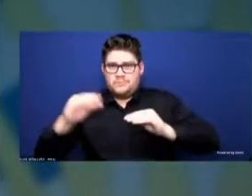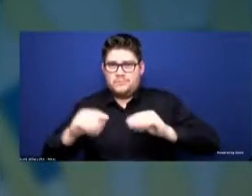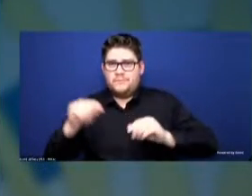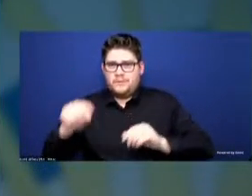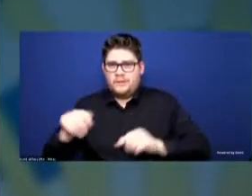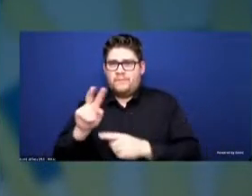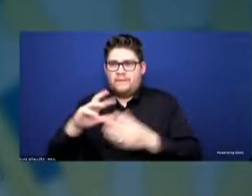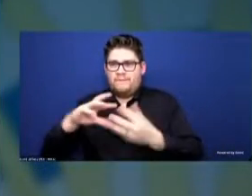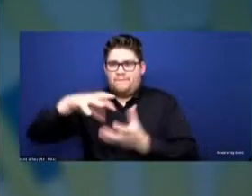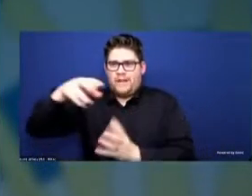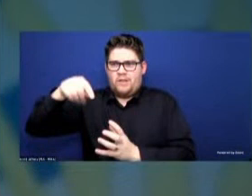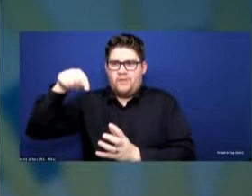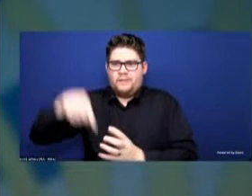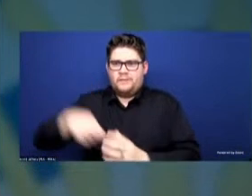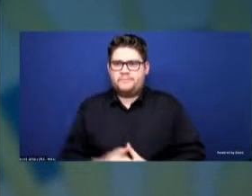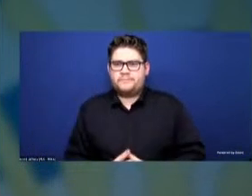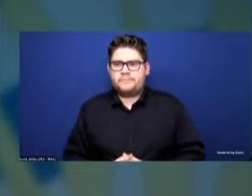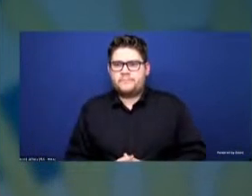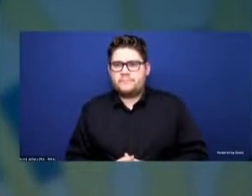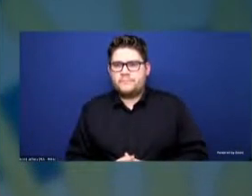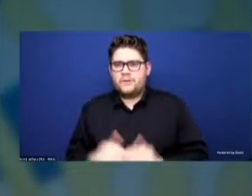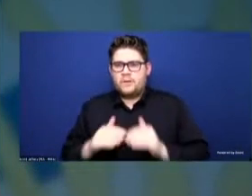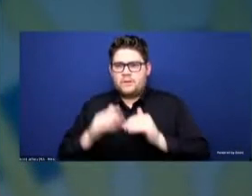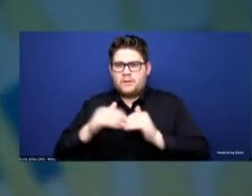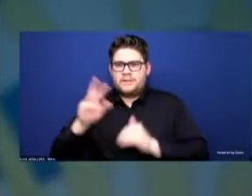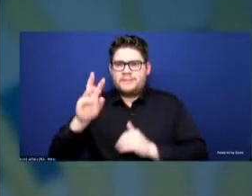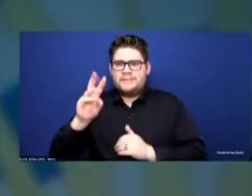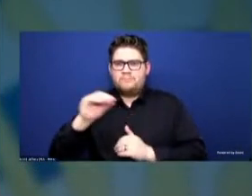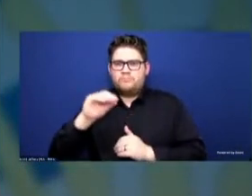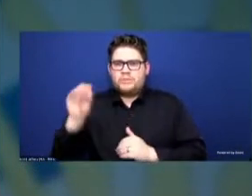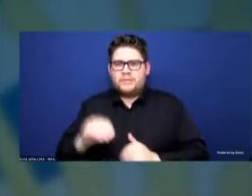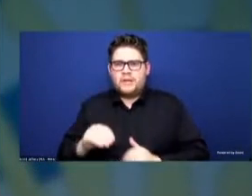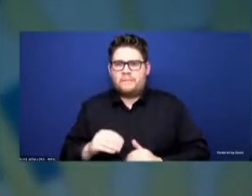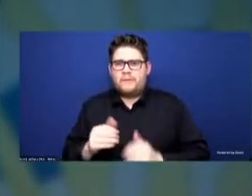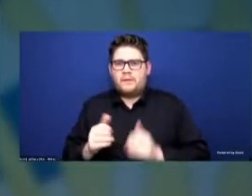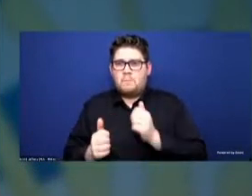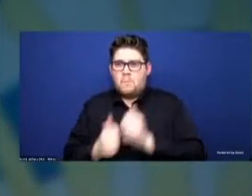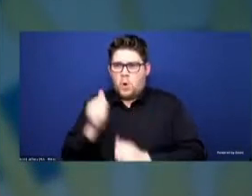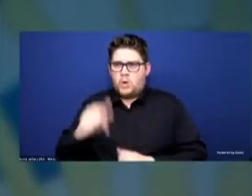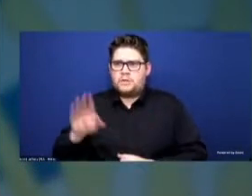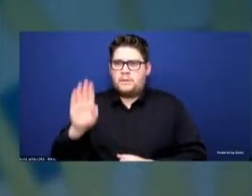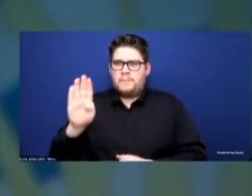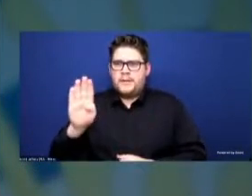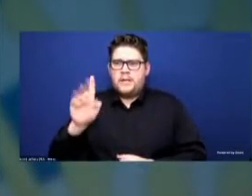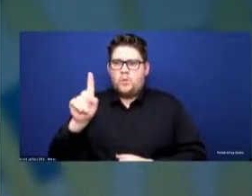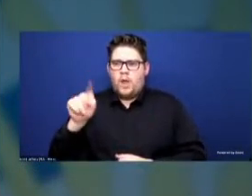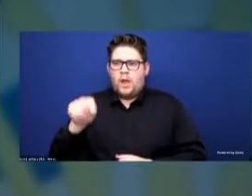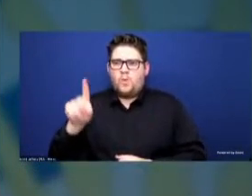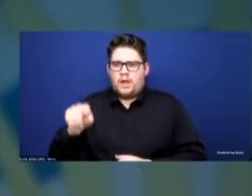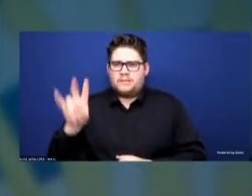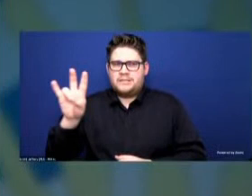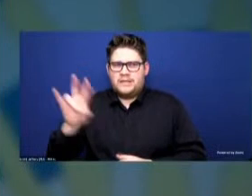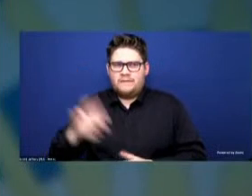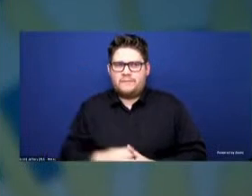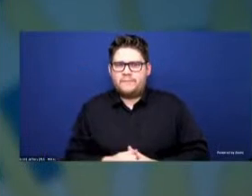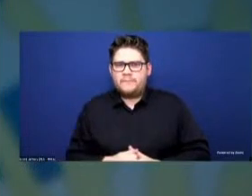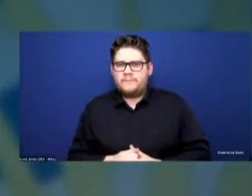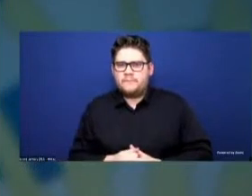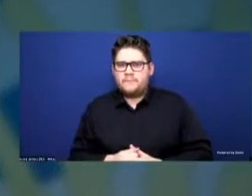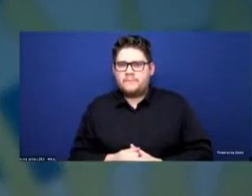60%, and the majority of those are the B117. And the picture is slightly different in Vancouver Coastal